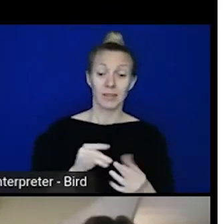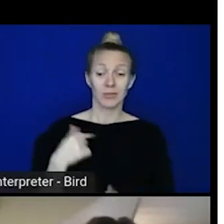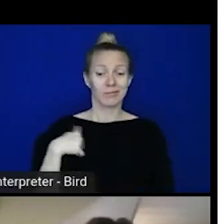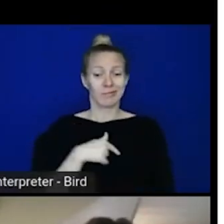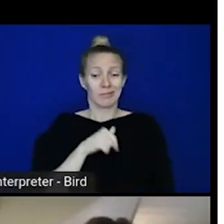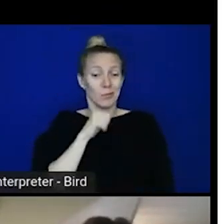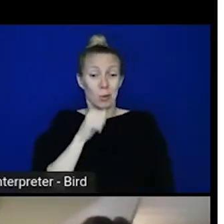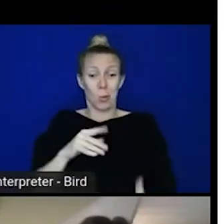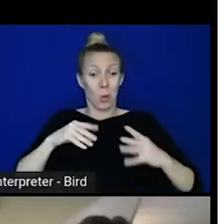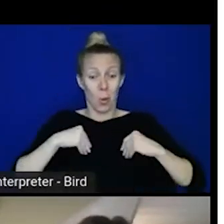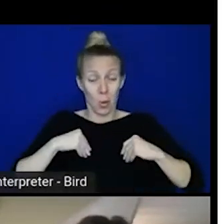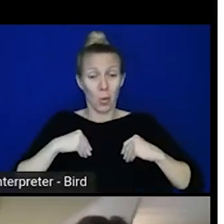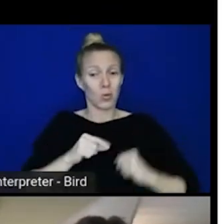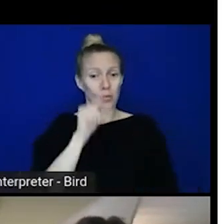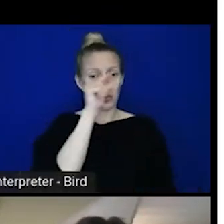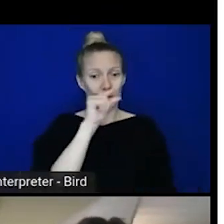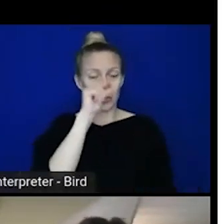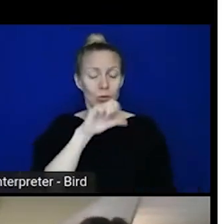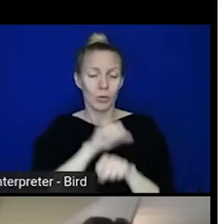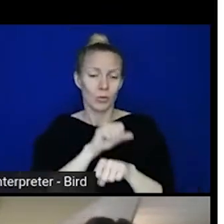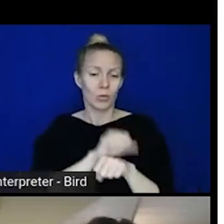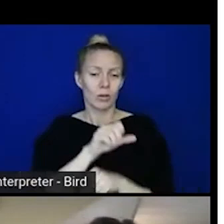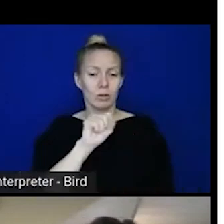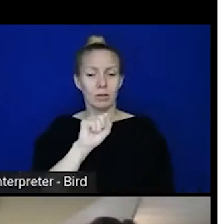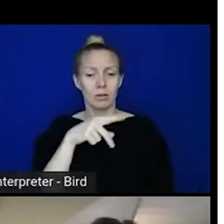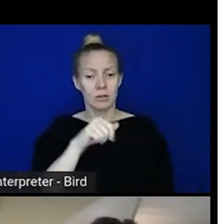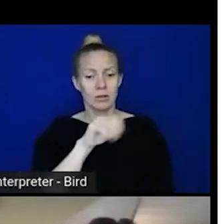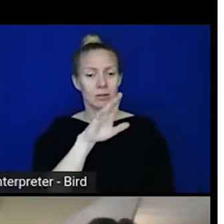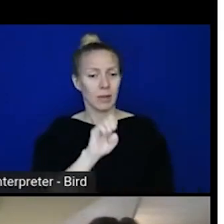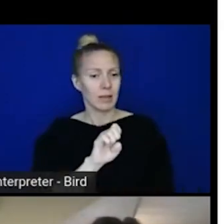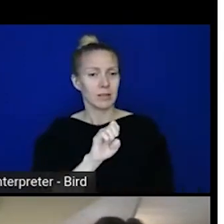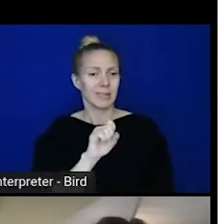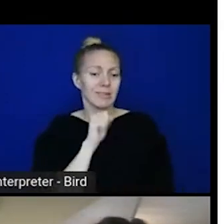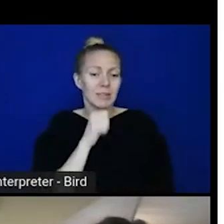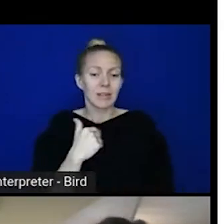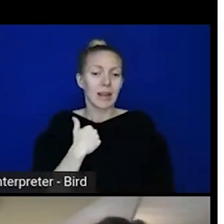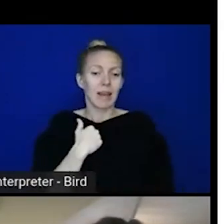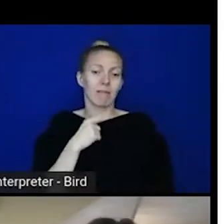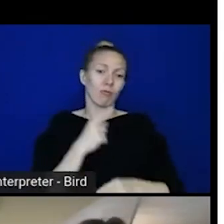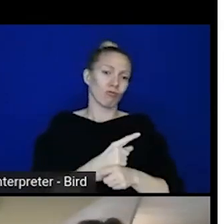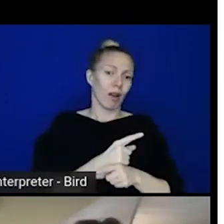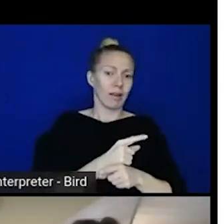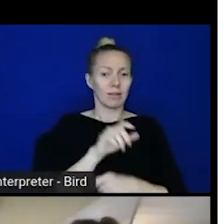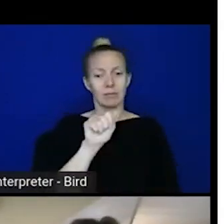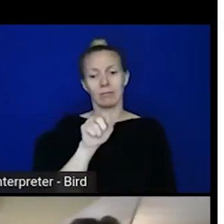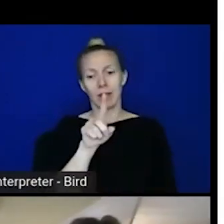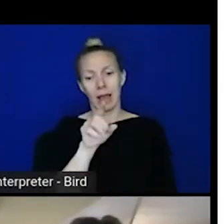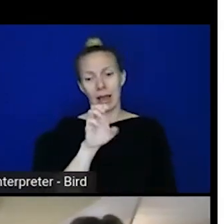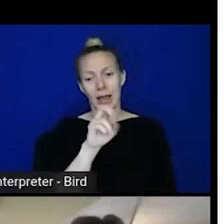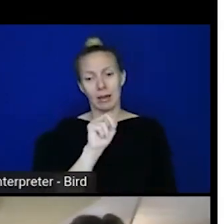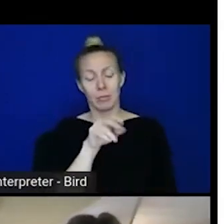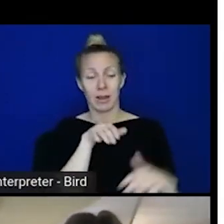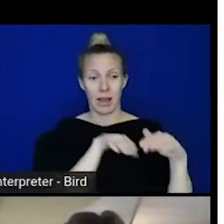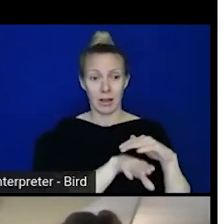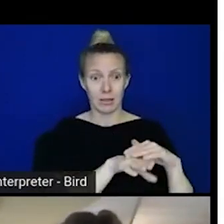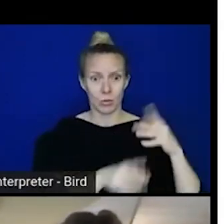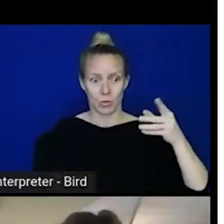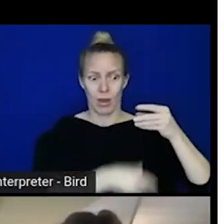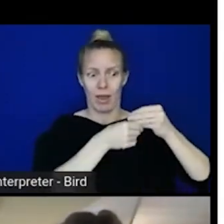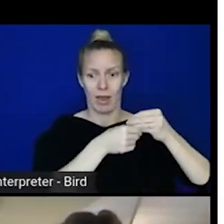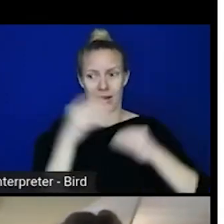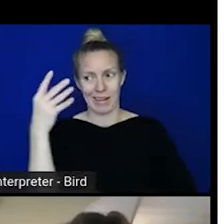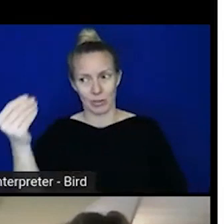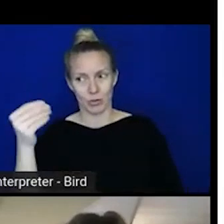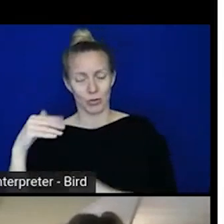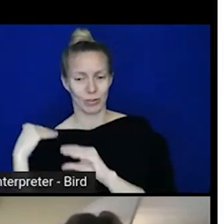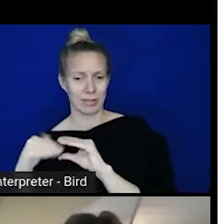we didn't have the proper admin access to be able to add these external emails. So a service account in GCP is essentially an external